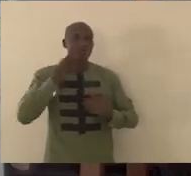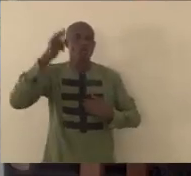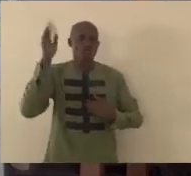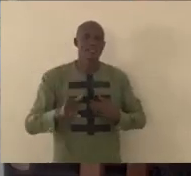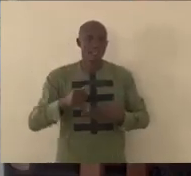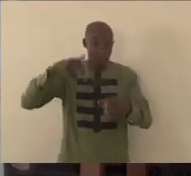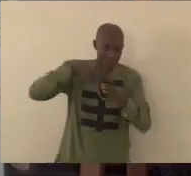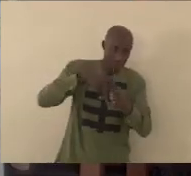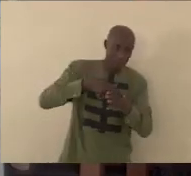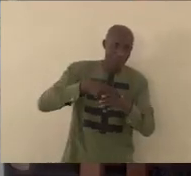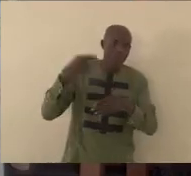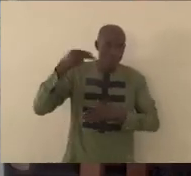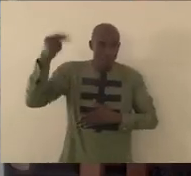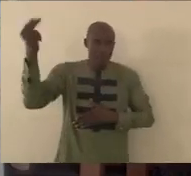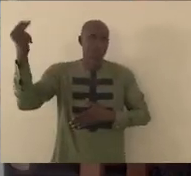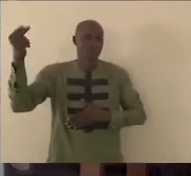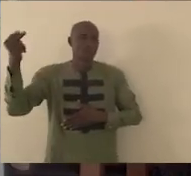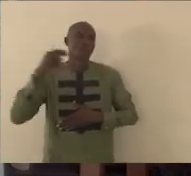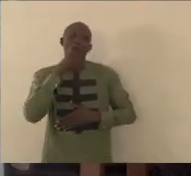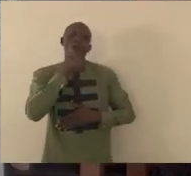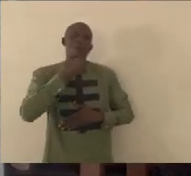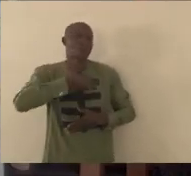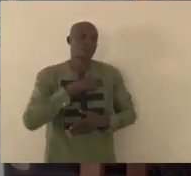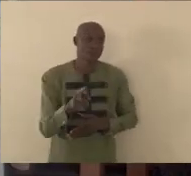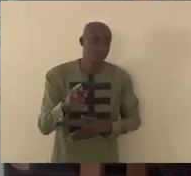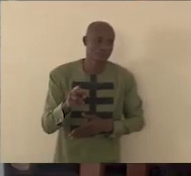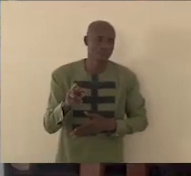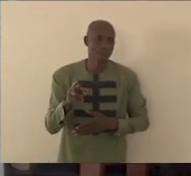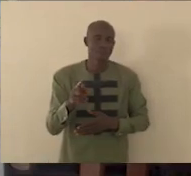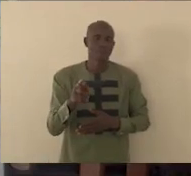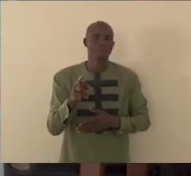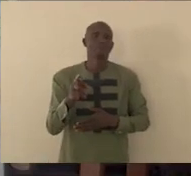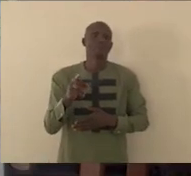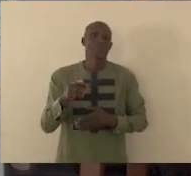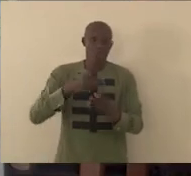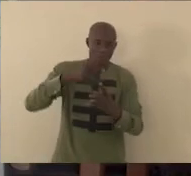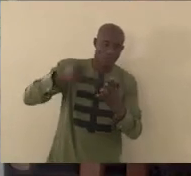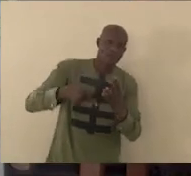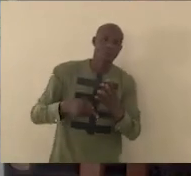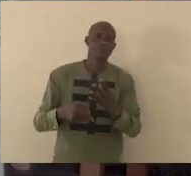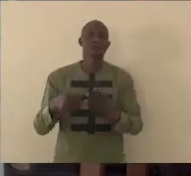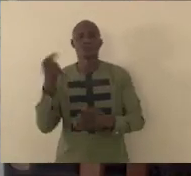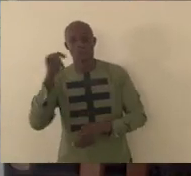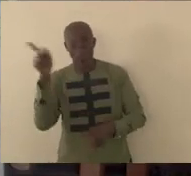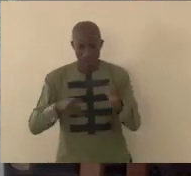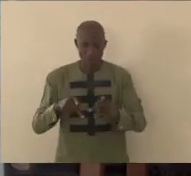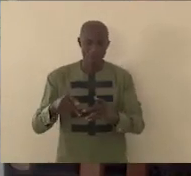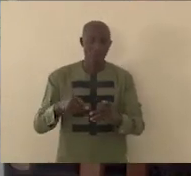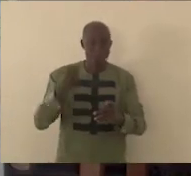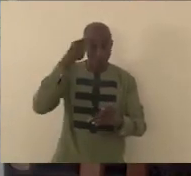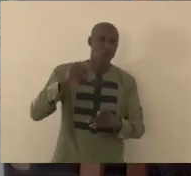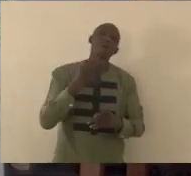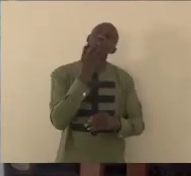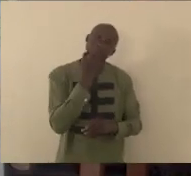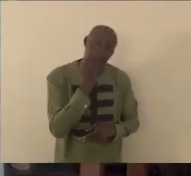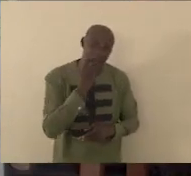callously exploited the historical or primitive ethnic and religious sentiments and antipathies among the people for selfish political